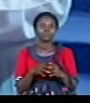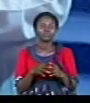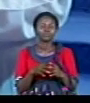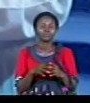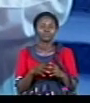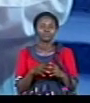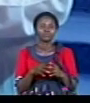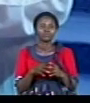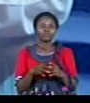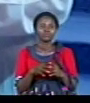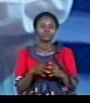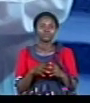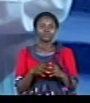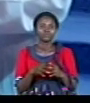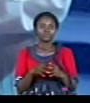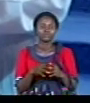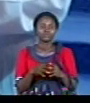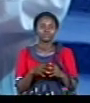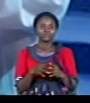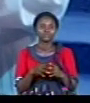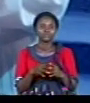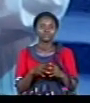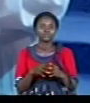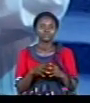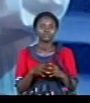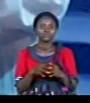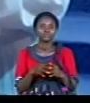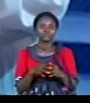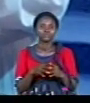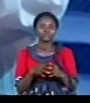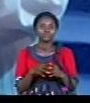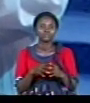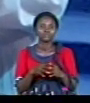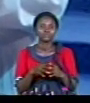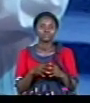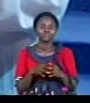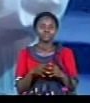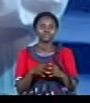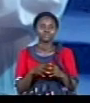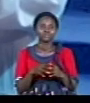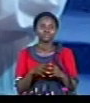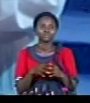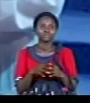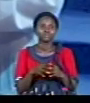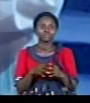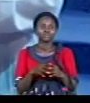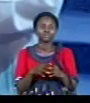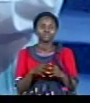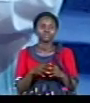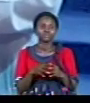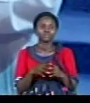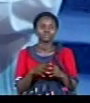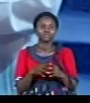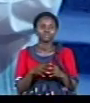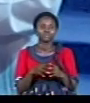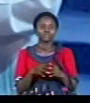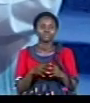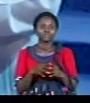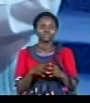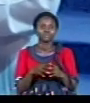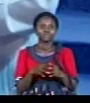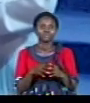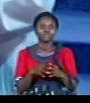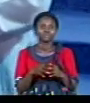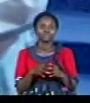God, our Pastor Dr. W.F. Kumuyi, he was totally